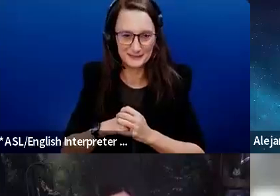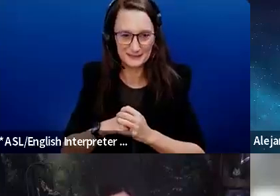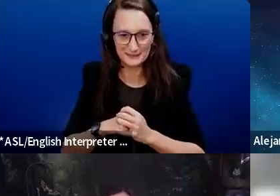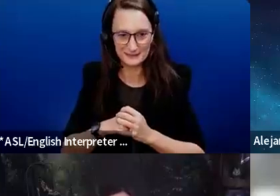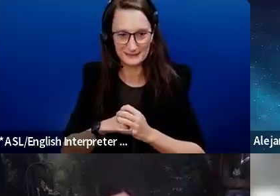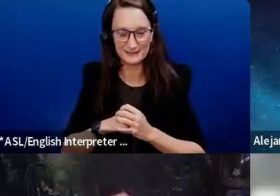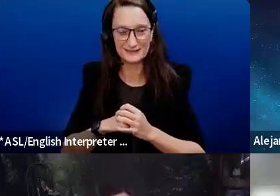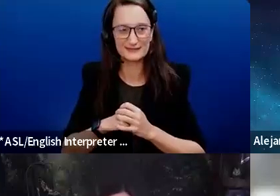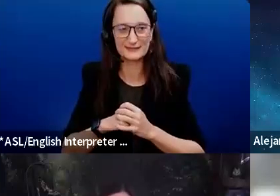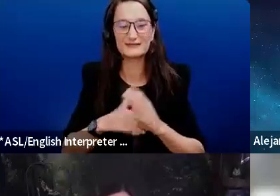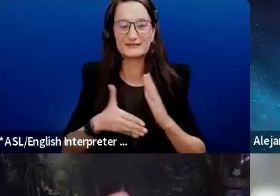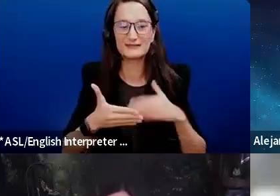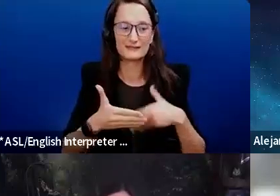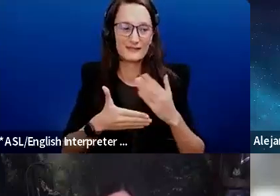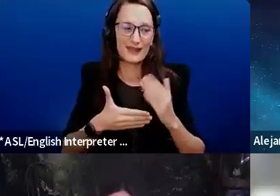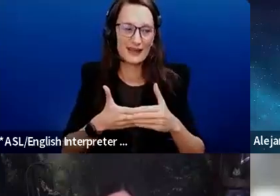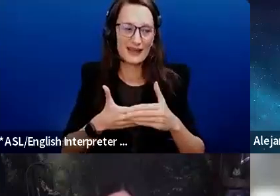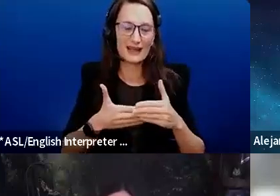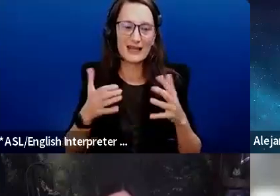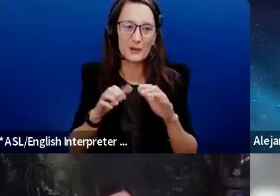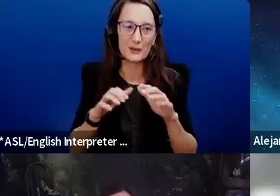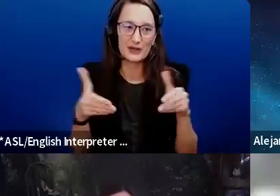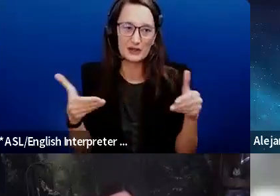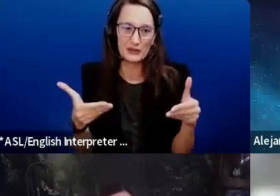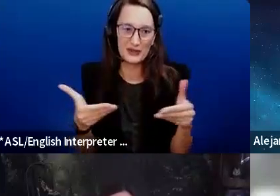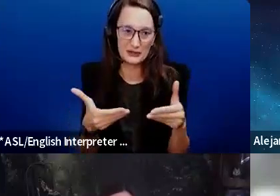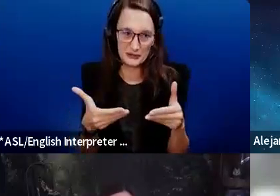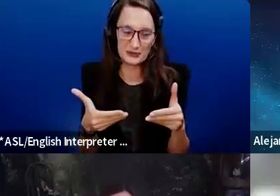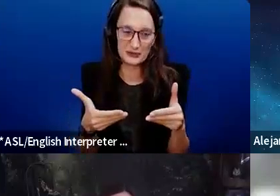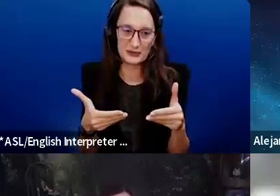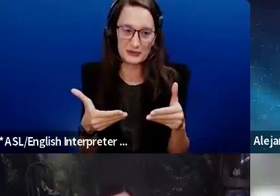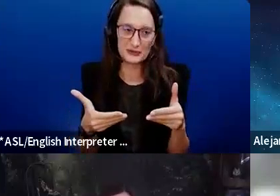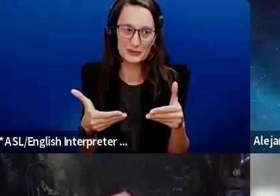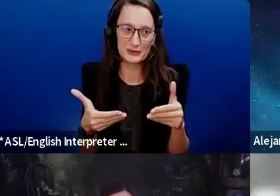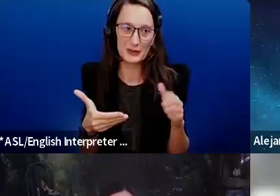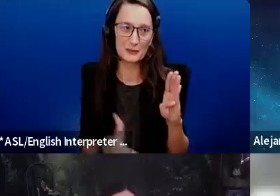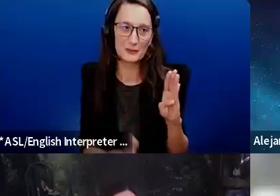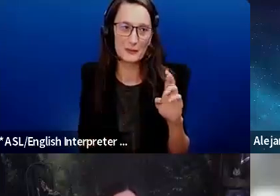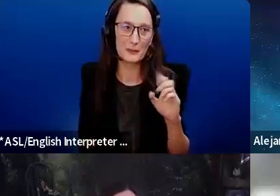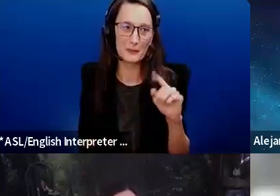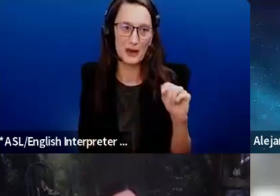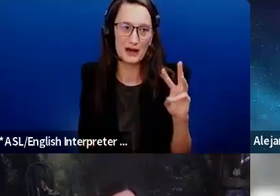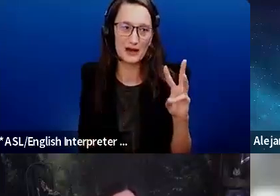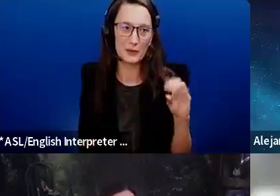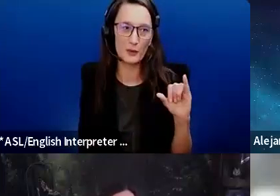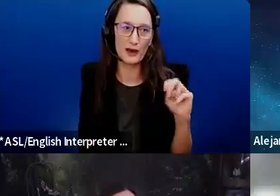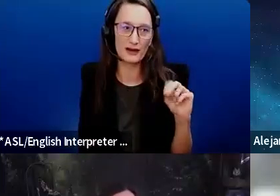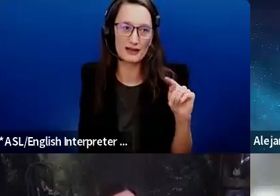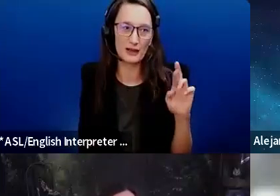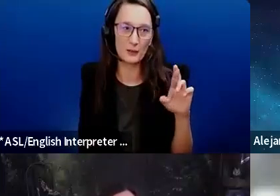So next I would like to introduce Brett Winters. He is going to be our